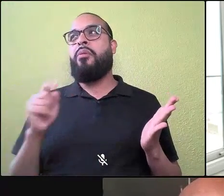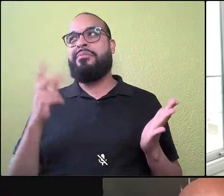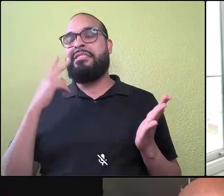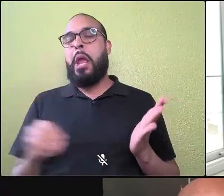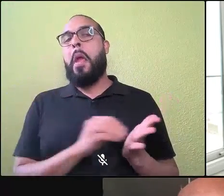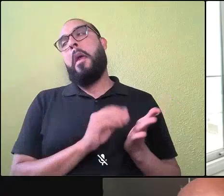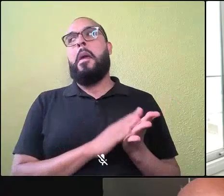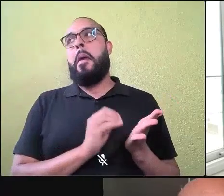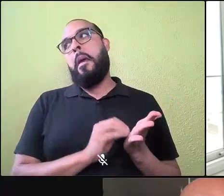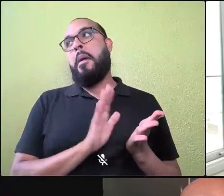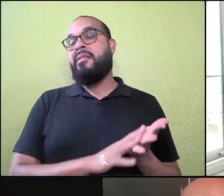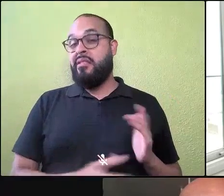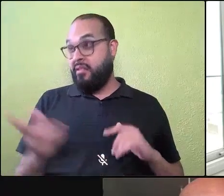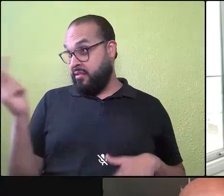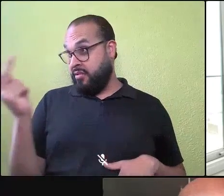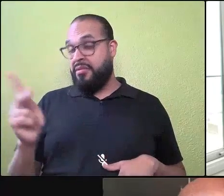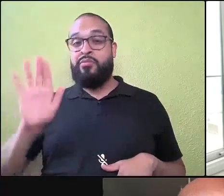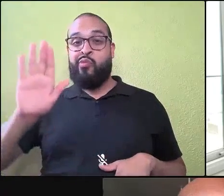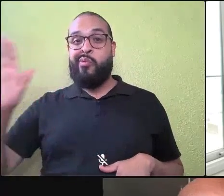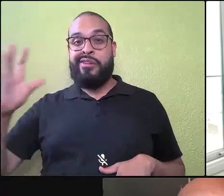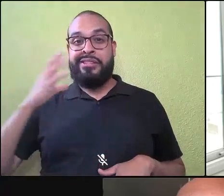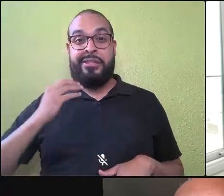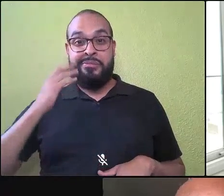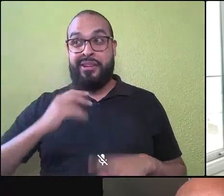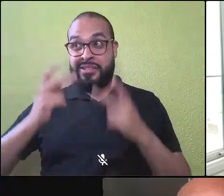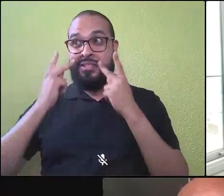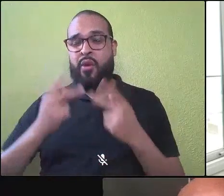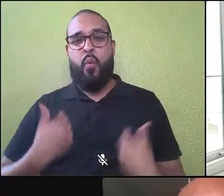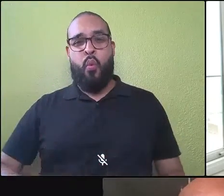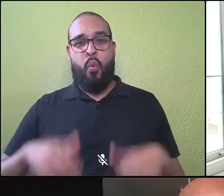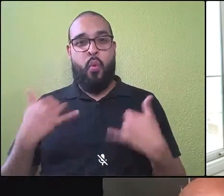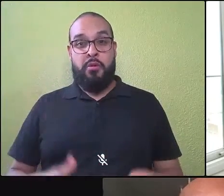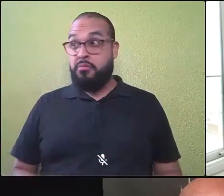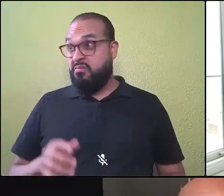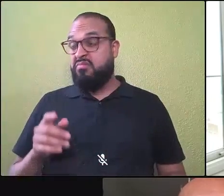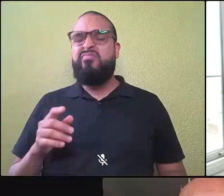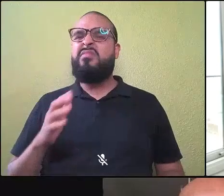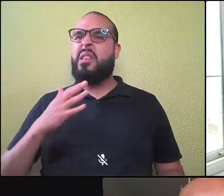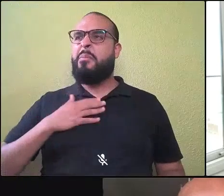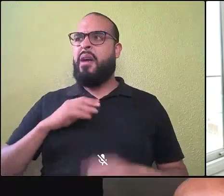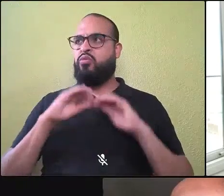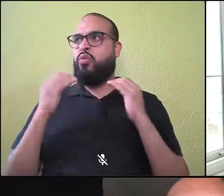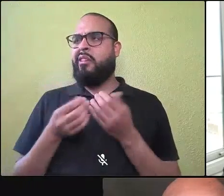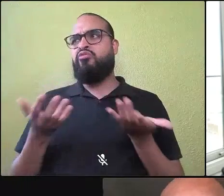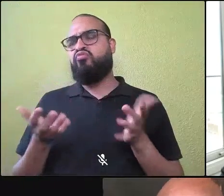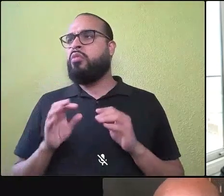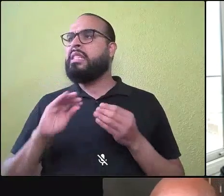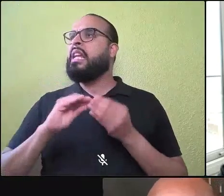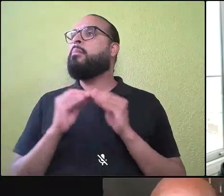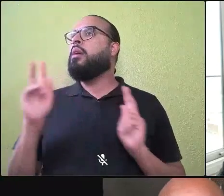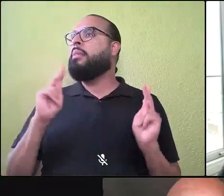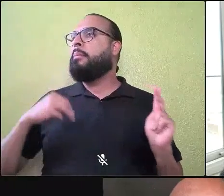that you two guys were talking about. And, we have about the same number of people as Goody Nation, but there are folks who are